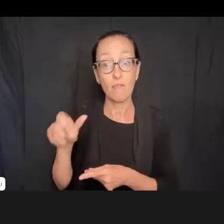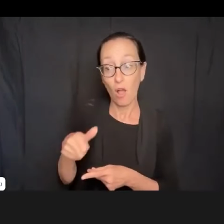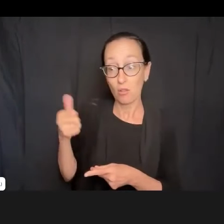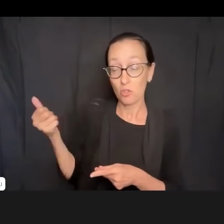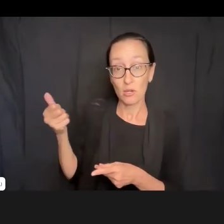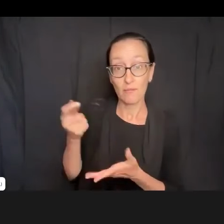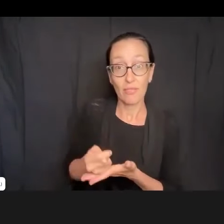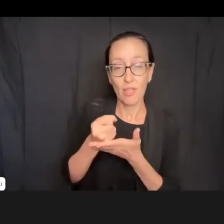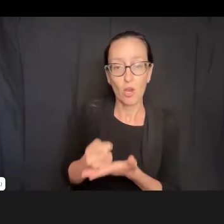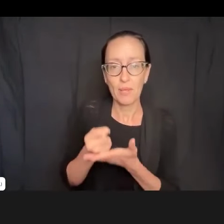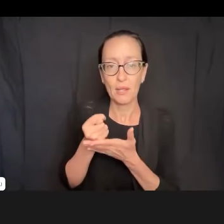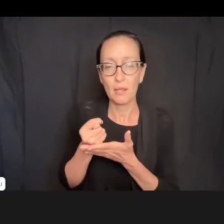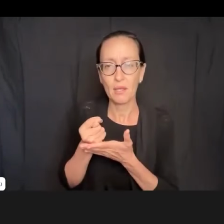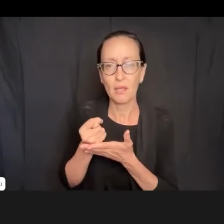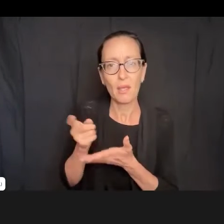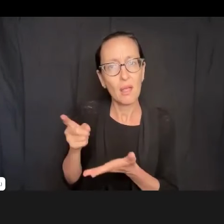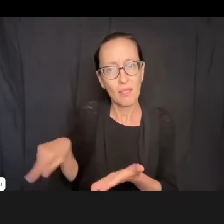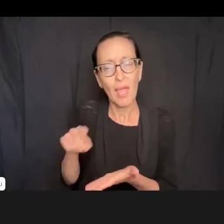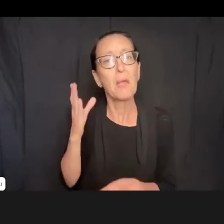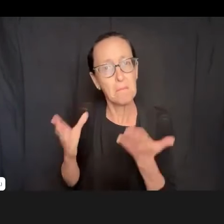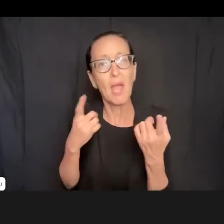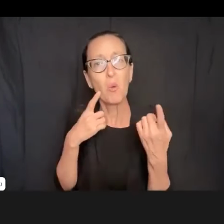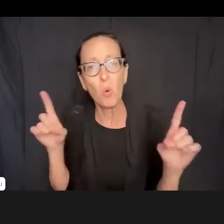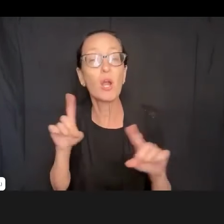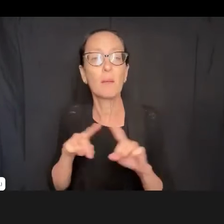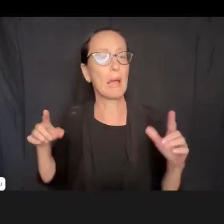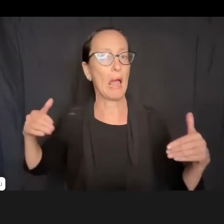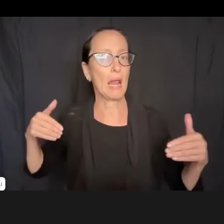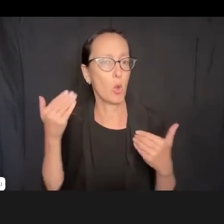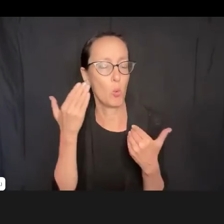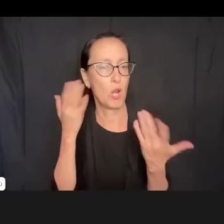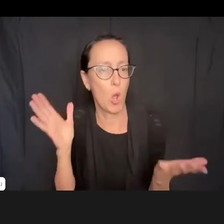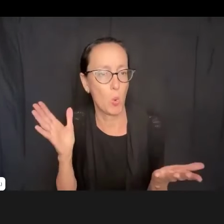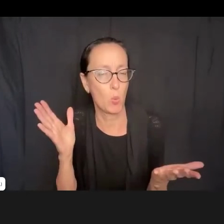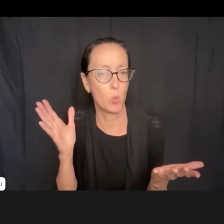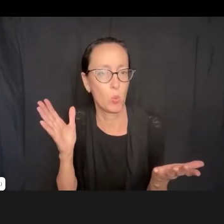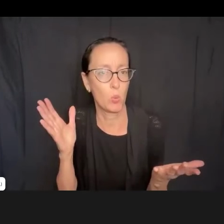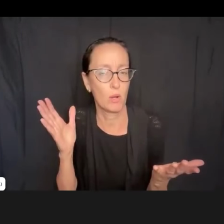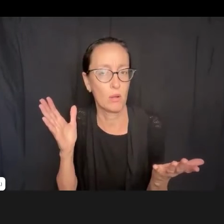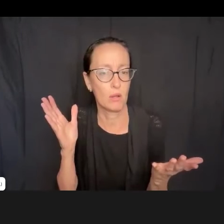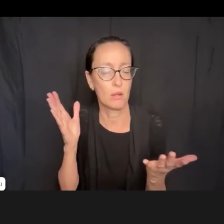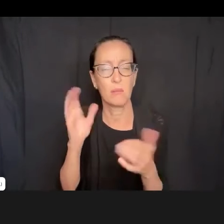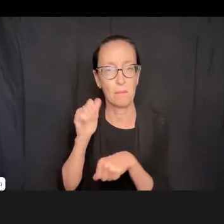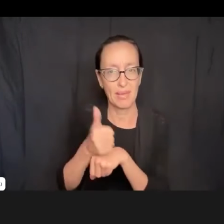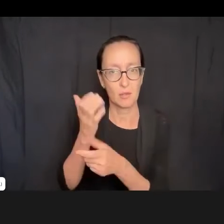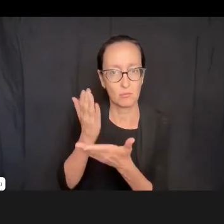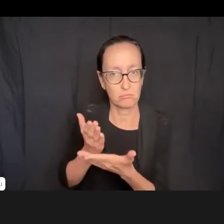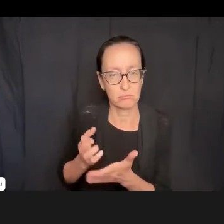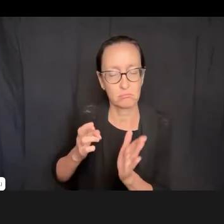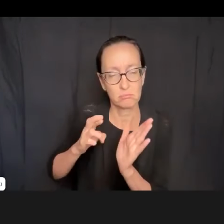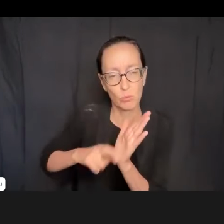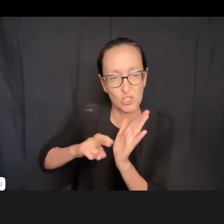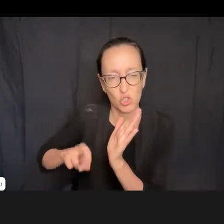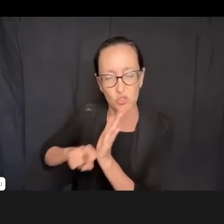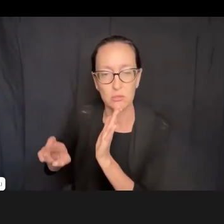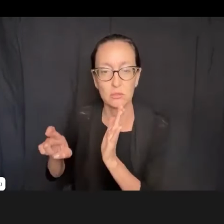and not to say they don't work. It just means that we just don't know yet from the research whether they work or not. And so, like, if an example I